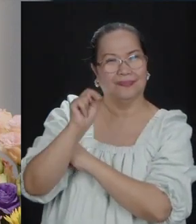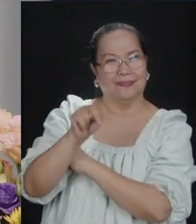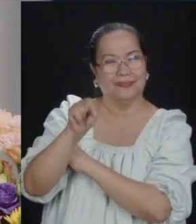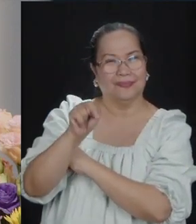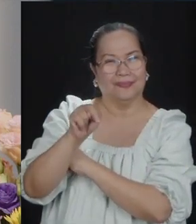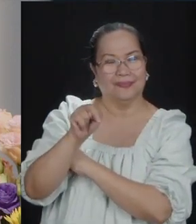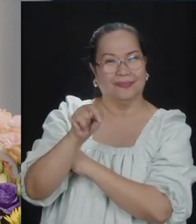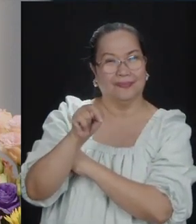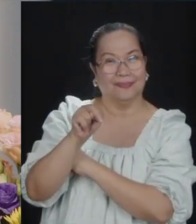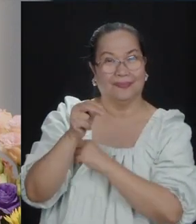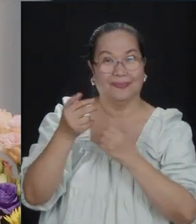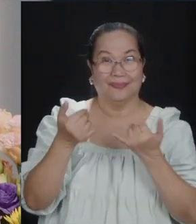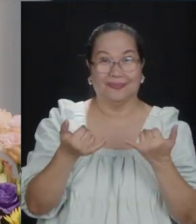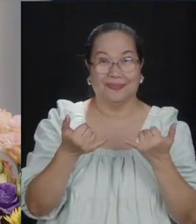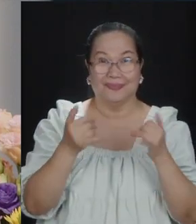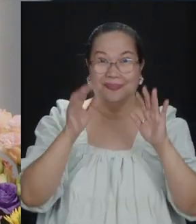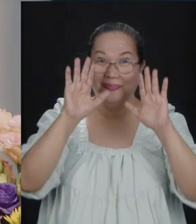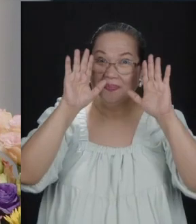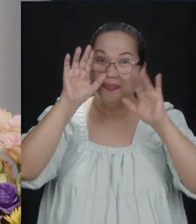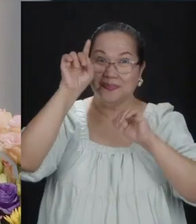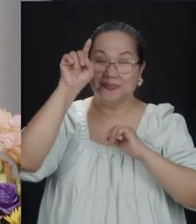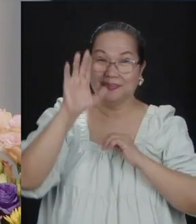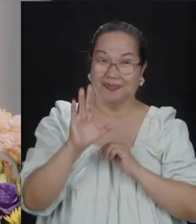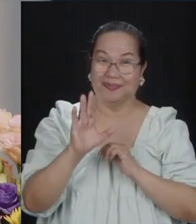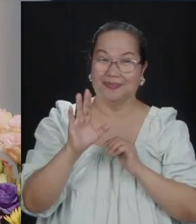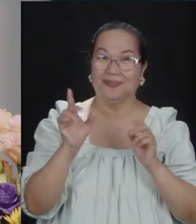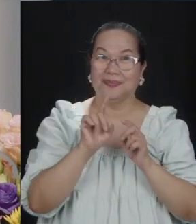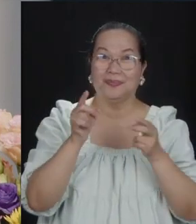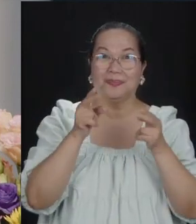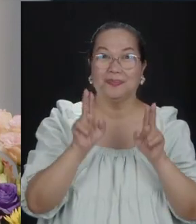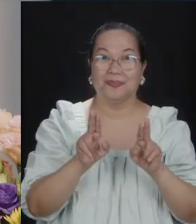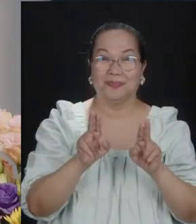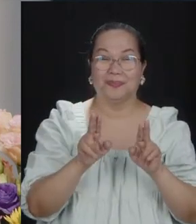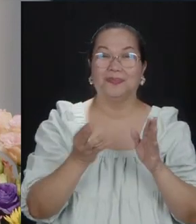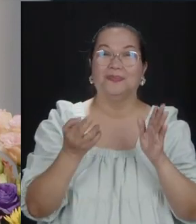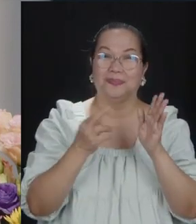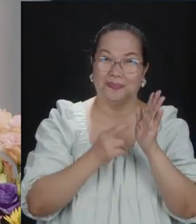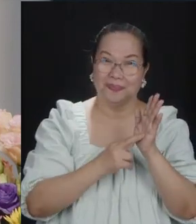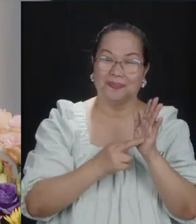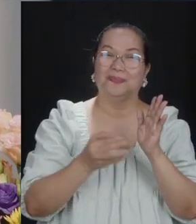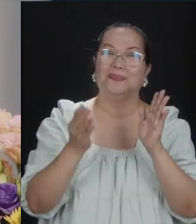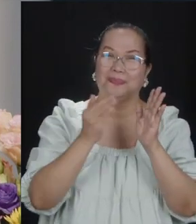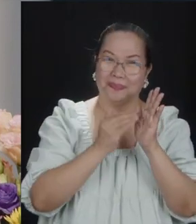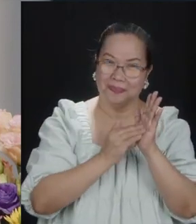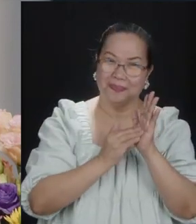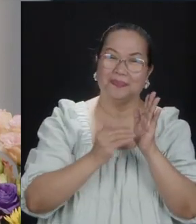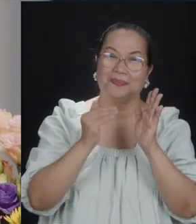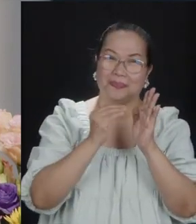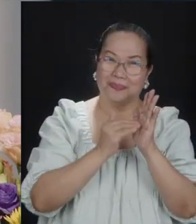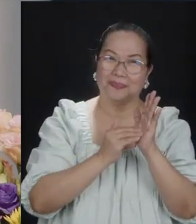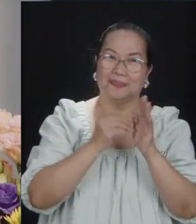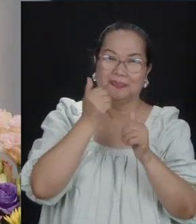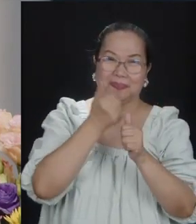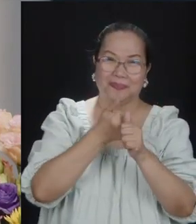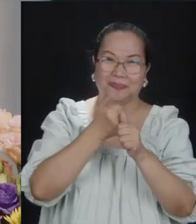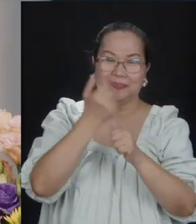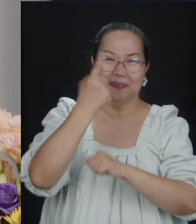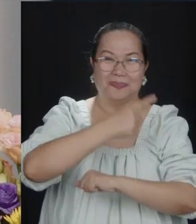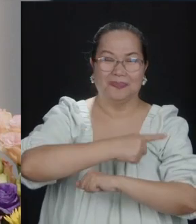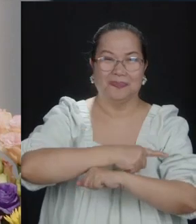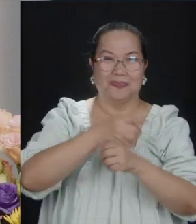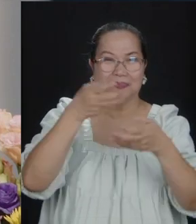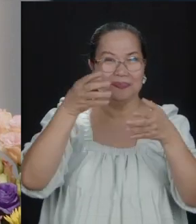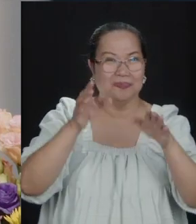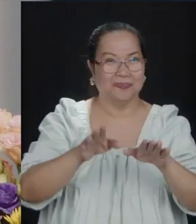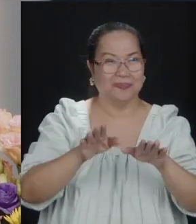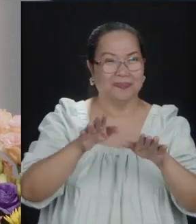And here's the wonder of God. He repeatedly made everyday events